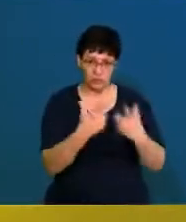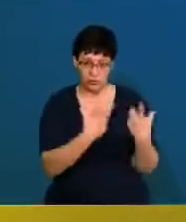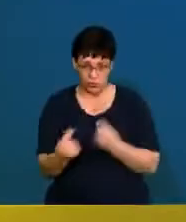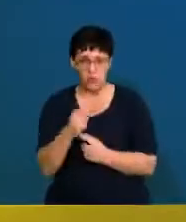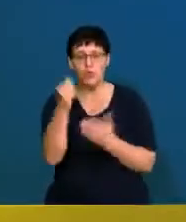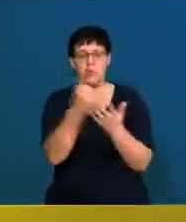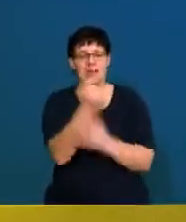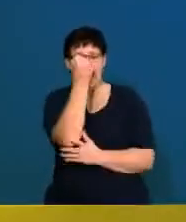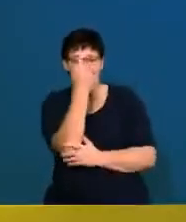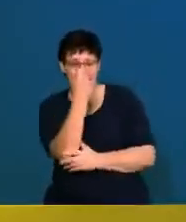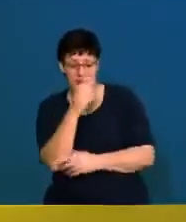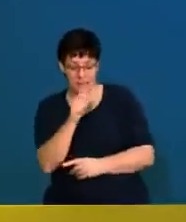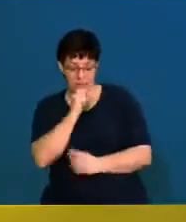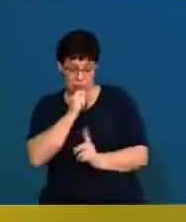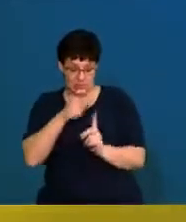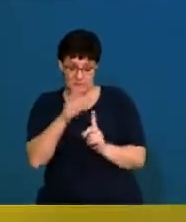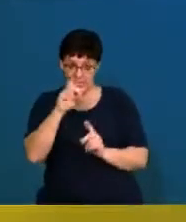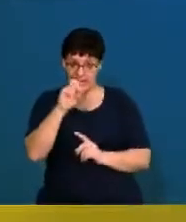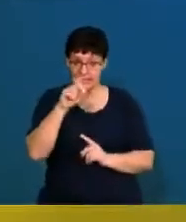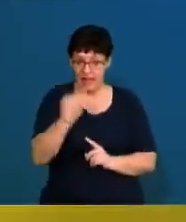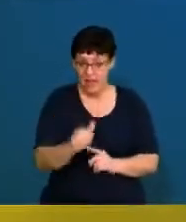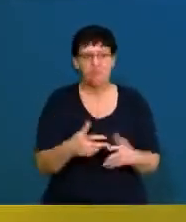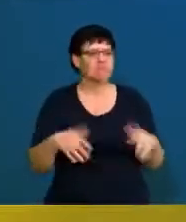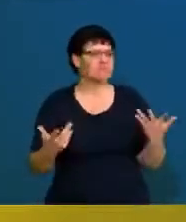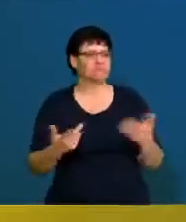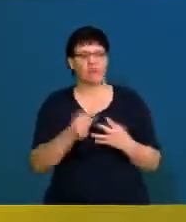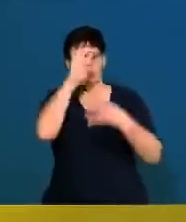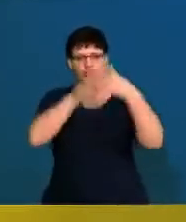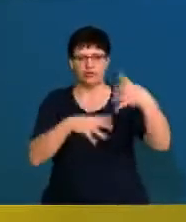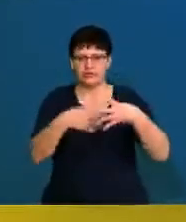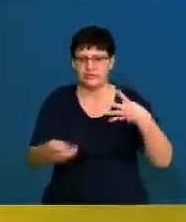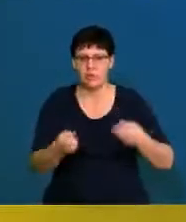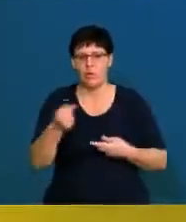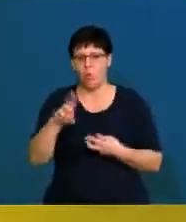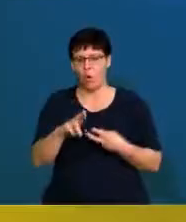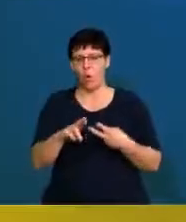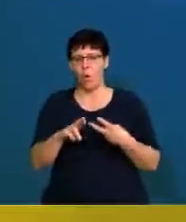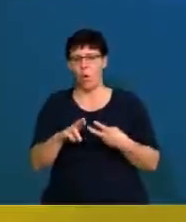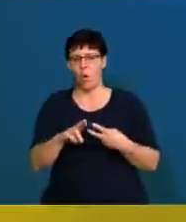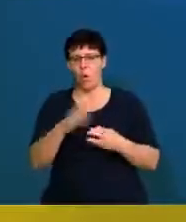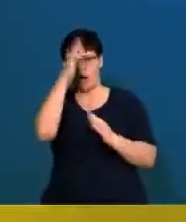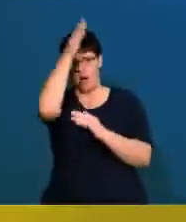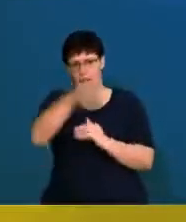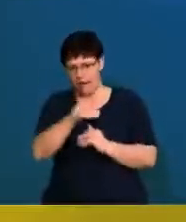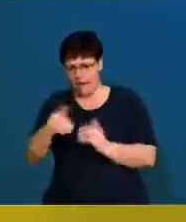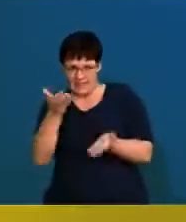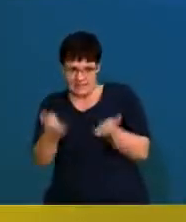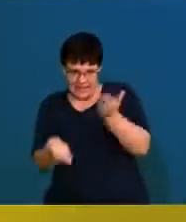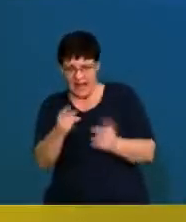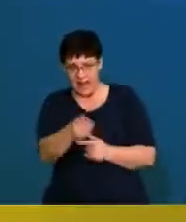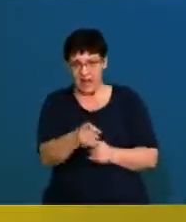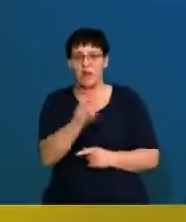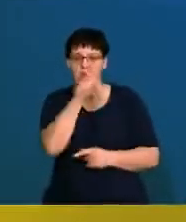to understand that when you use that data, let's say in a grid or using an appropriate scale, what will actually happen? You